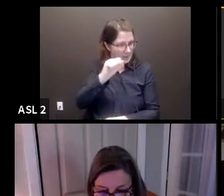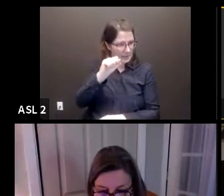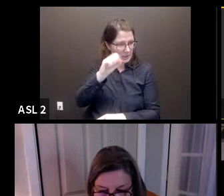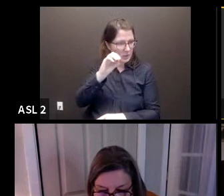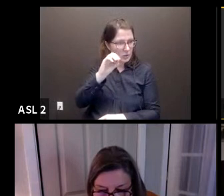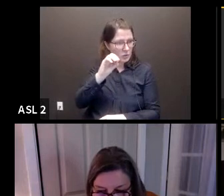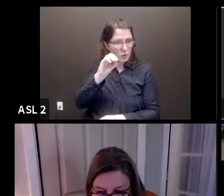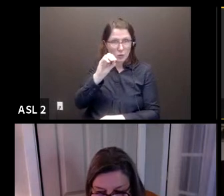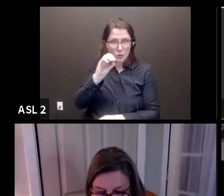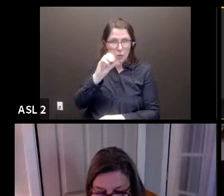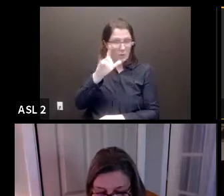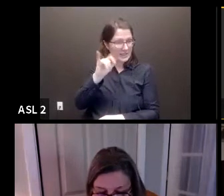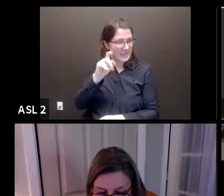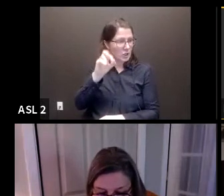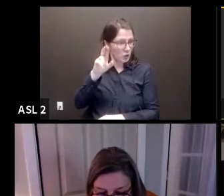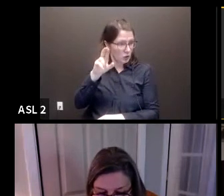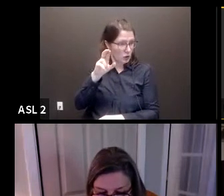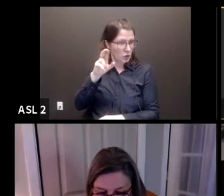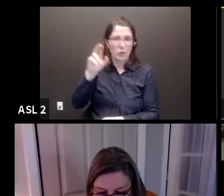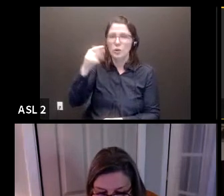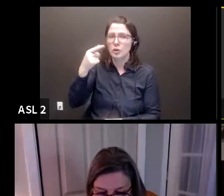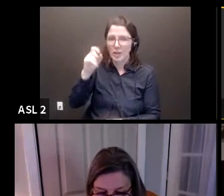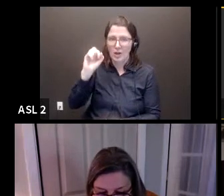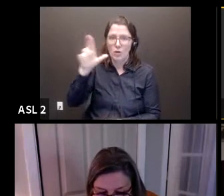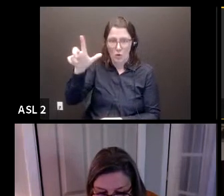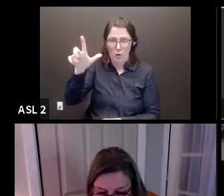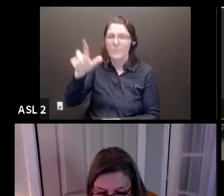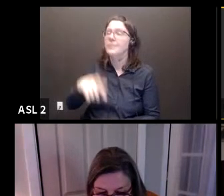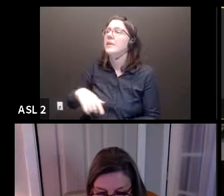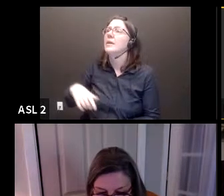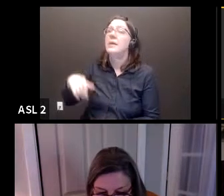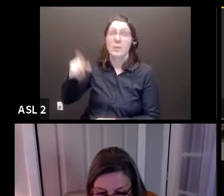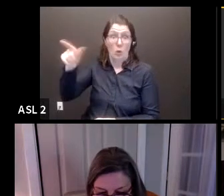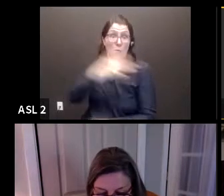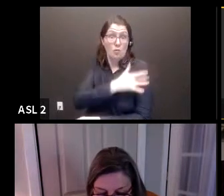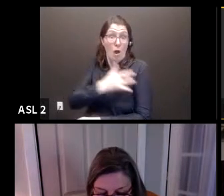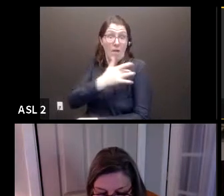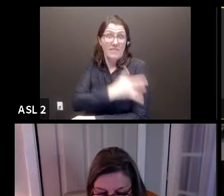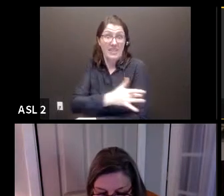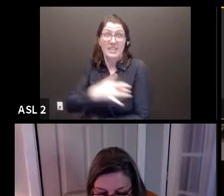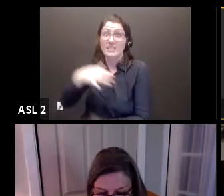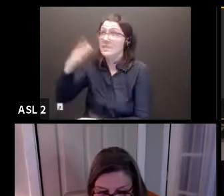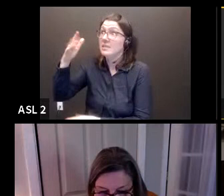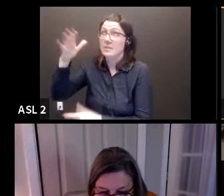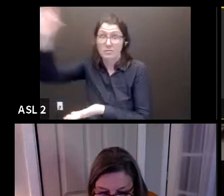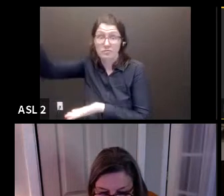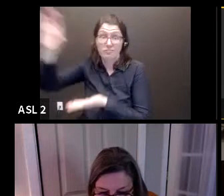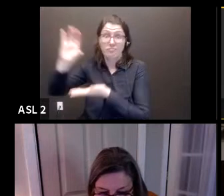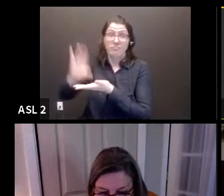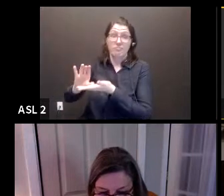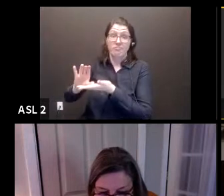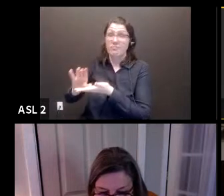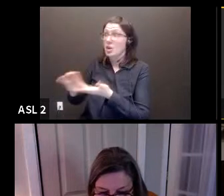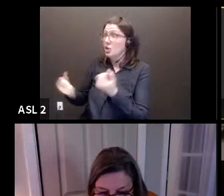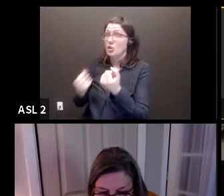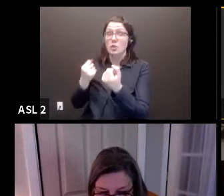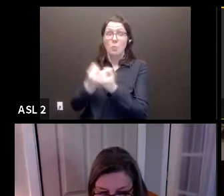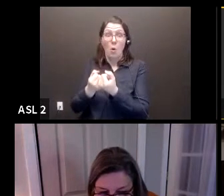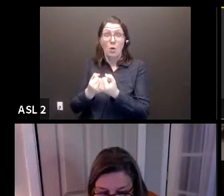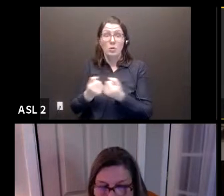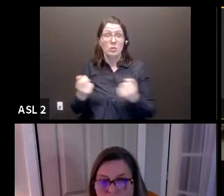000 were committed by the province to support the co-delivery of mental health services in the city of